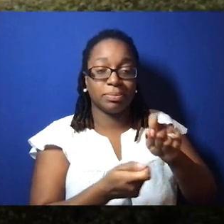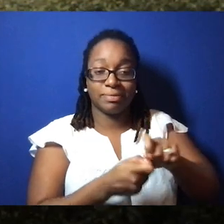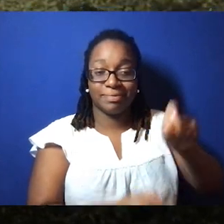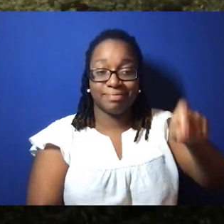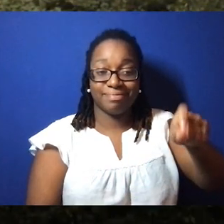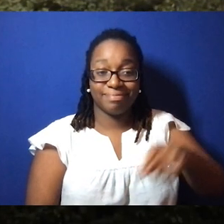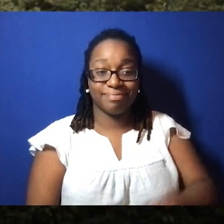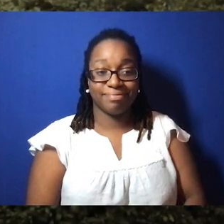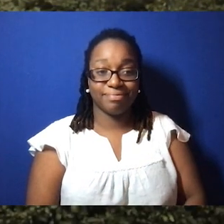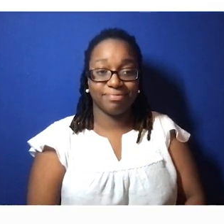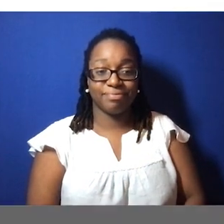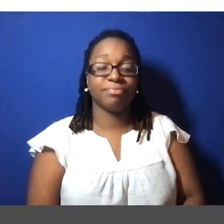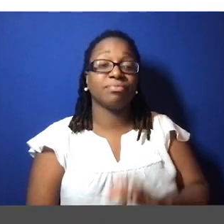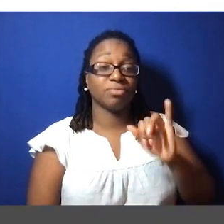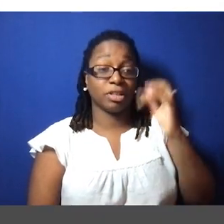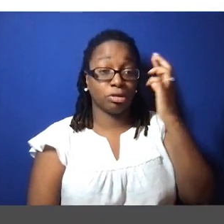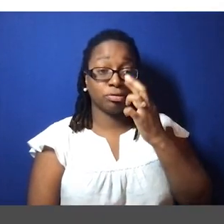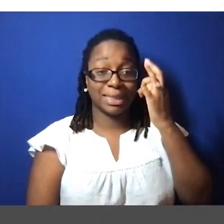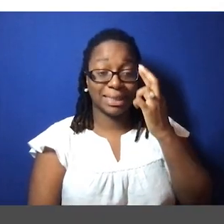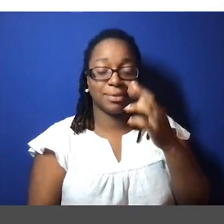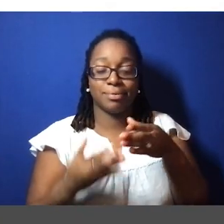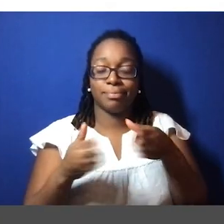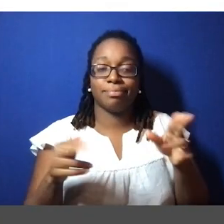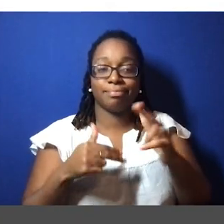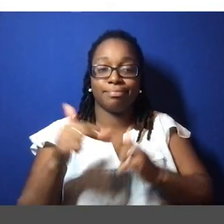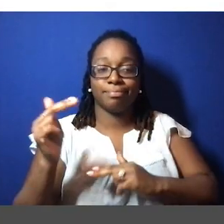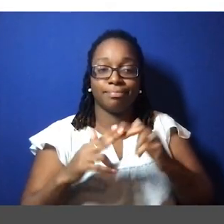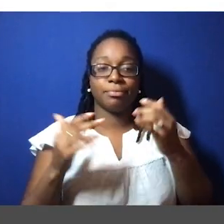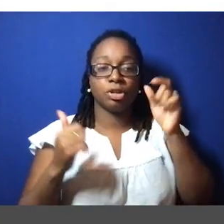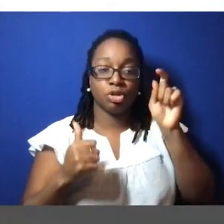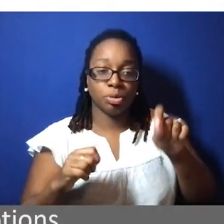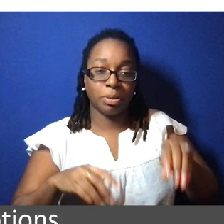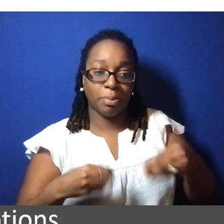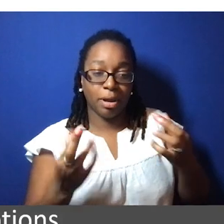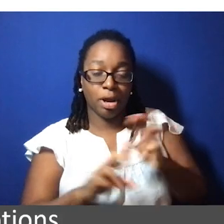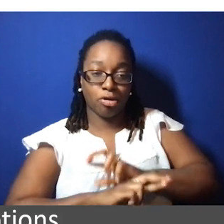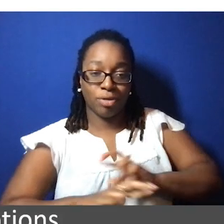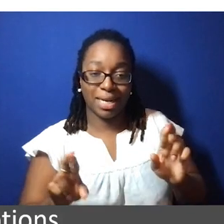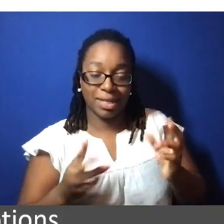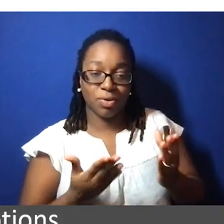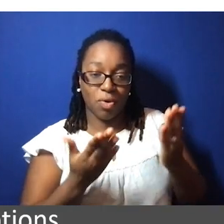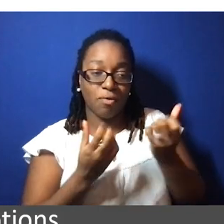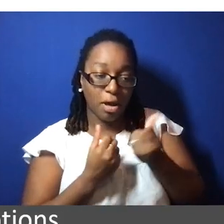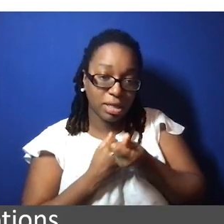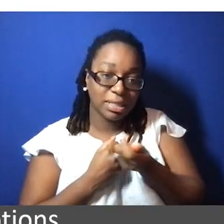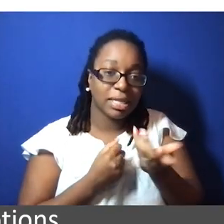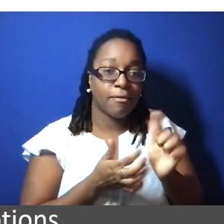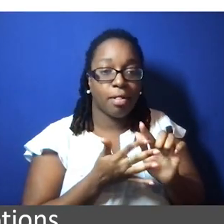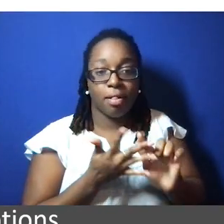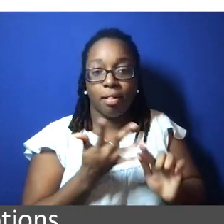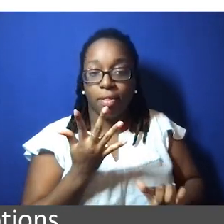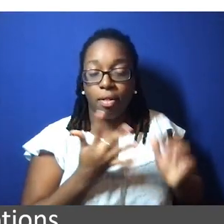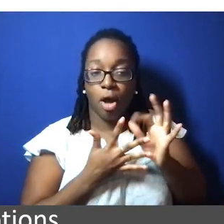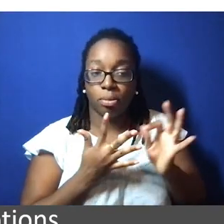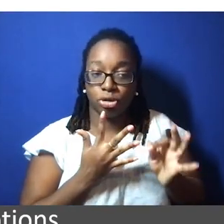their specific needs. For this reason, public entities should be prepared to offer multiple